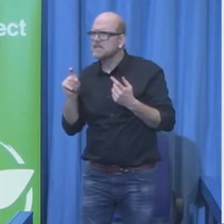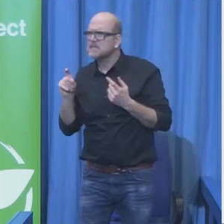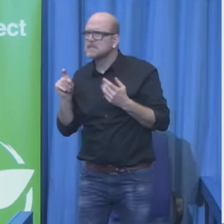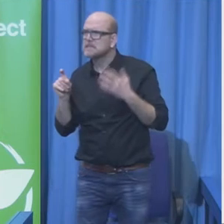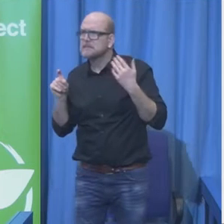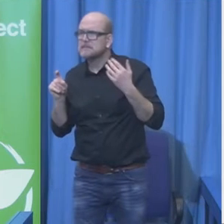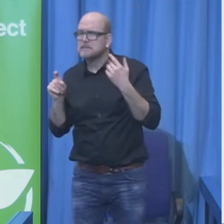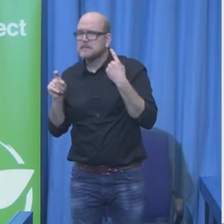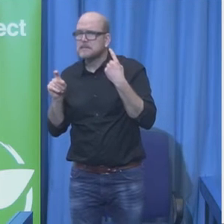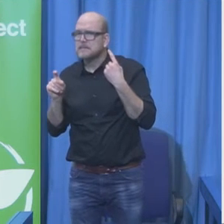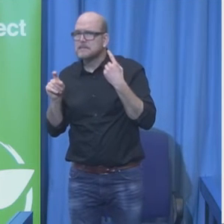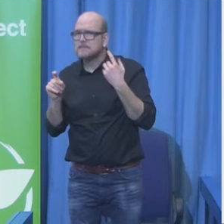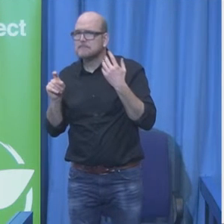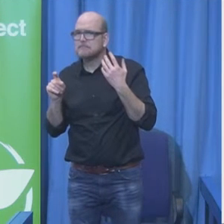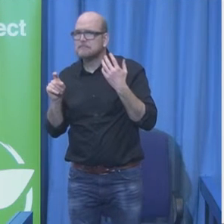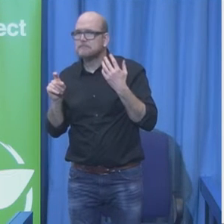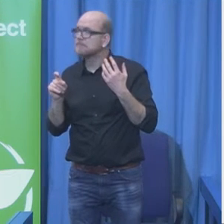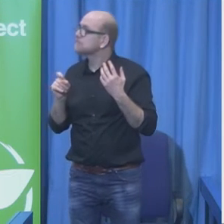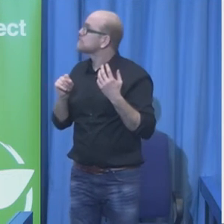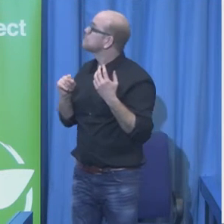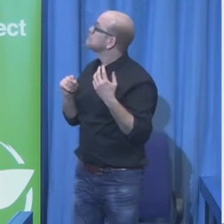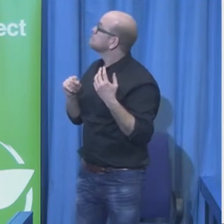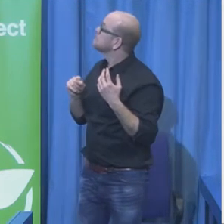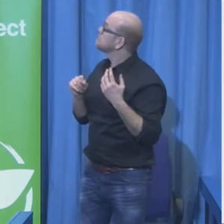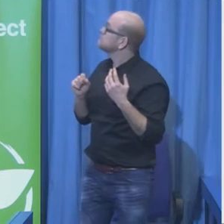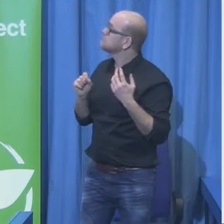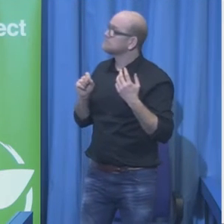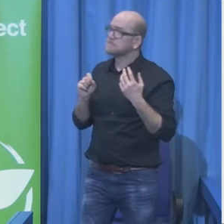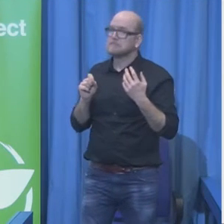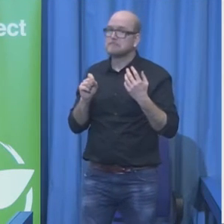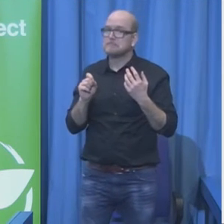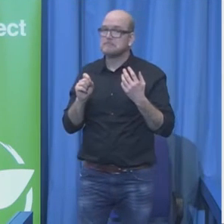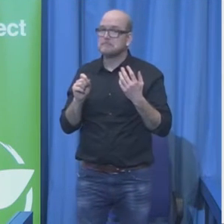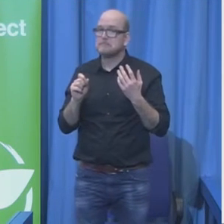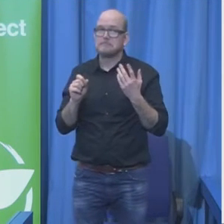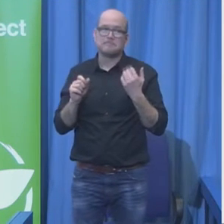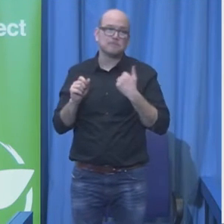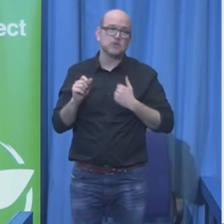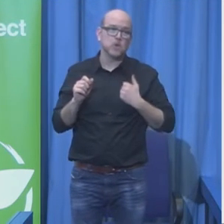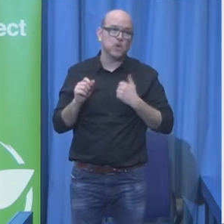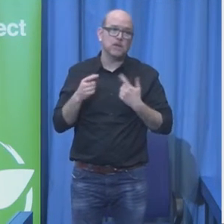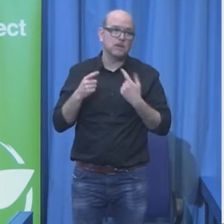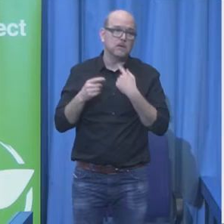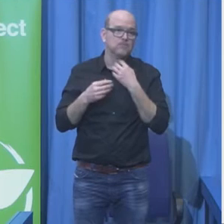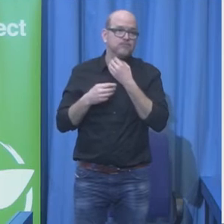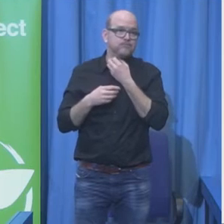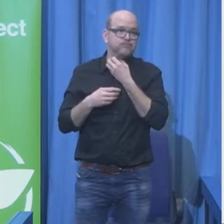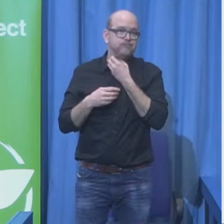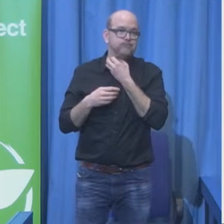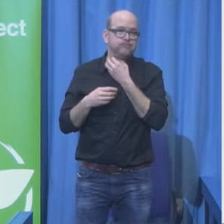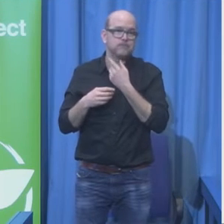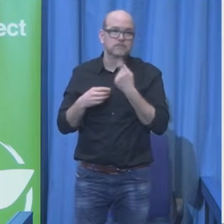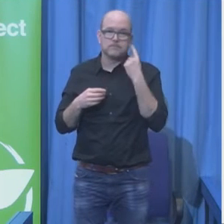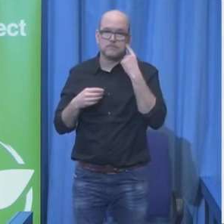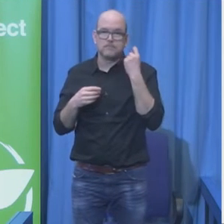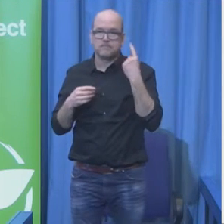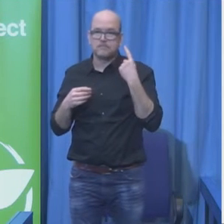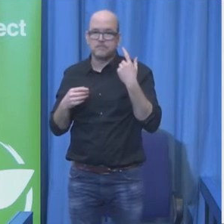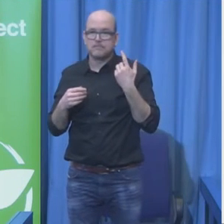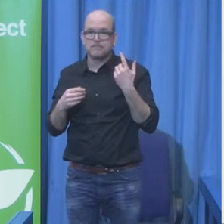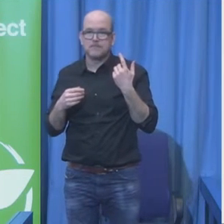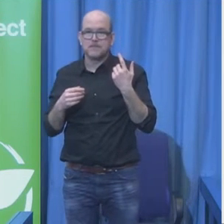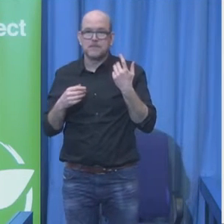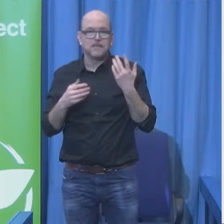about commuter-level disability, because everybody are discussing here